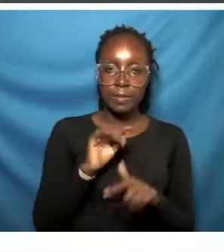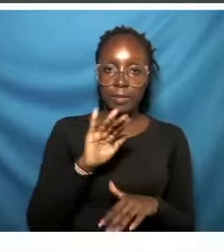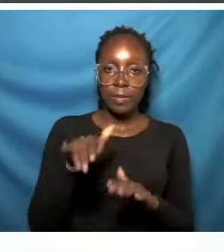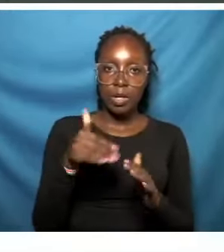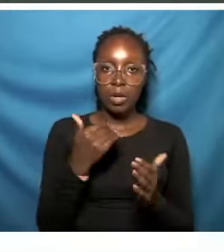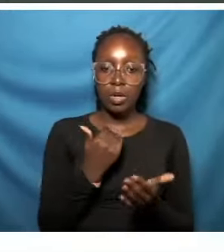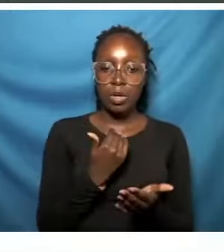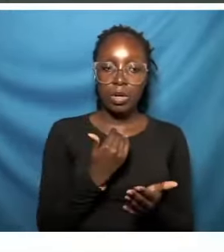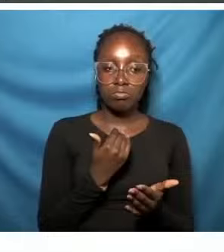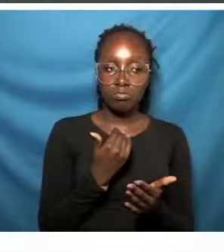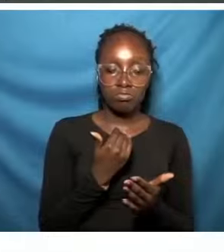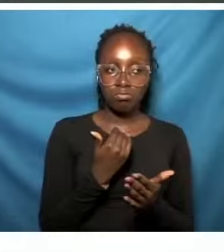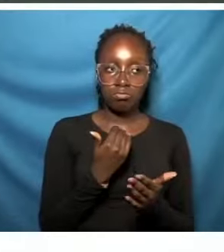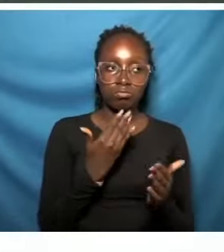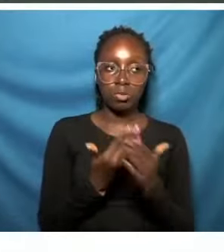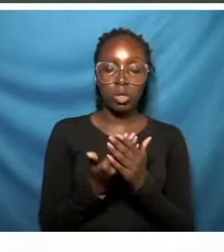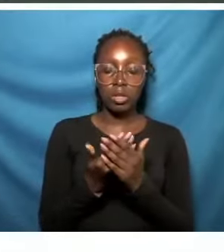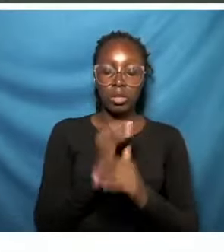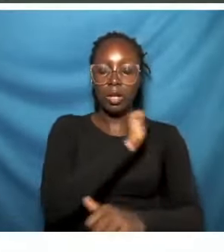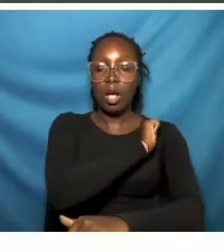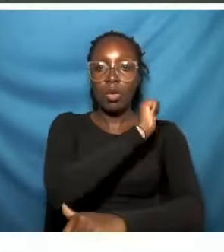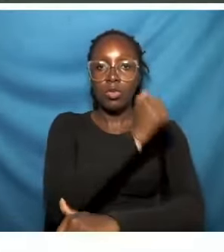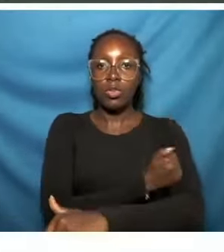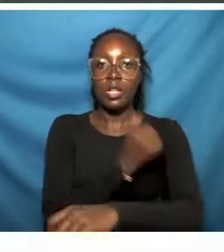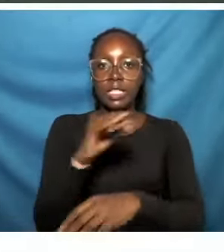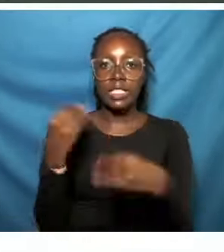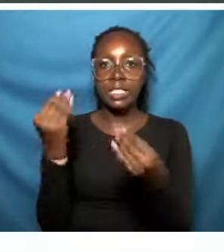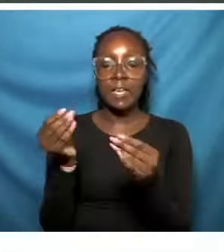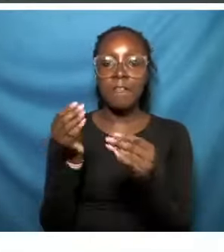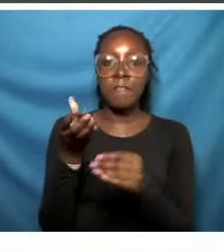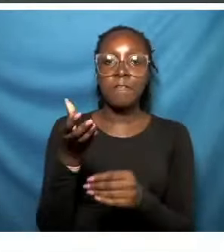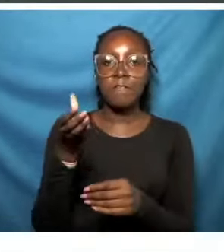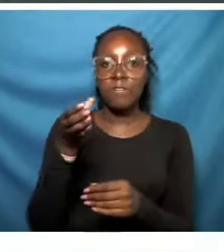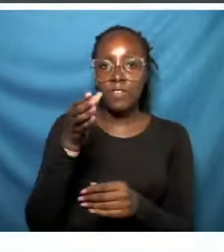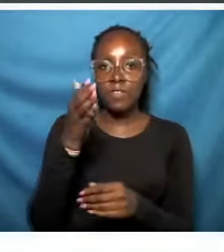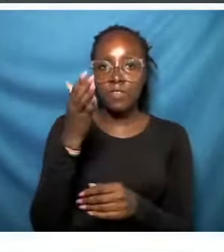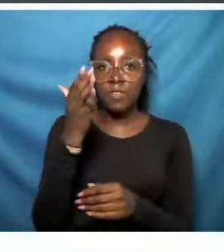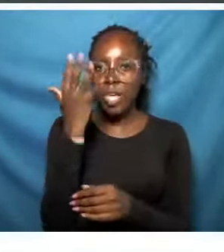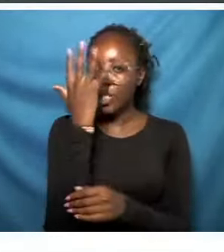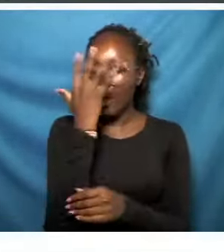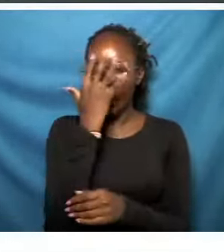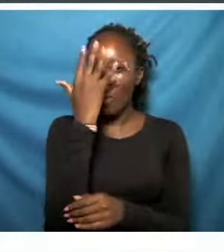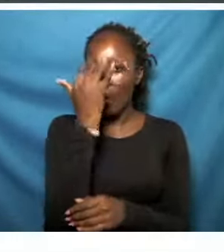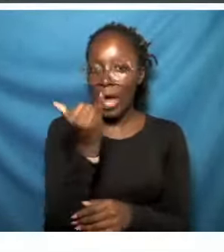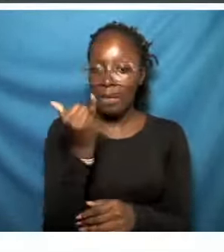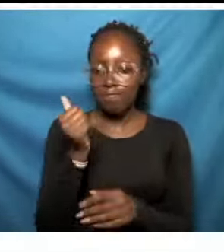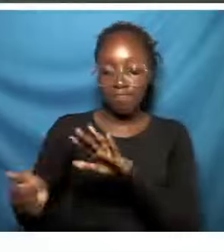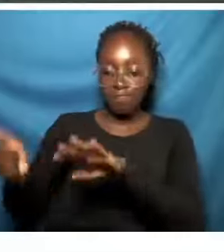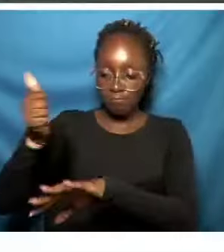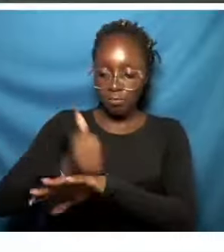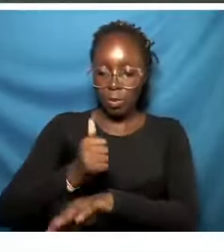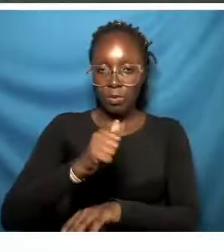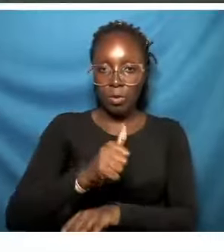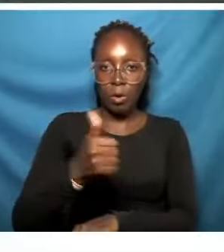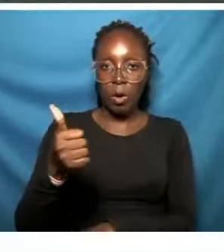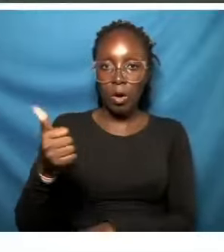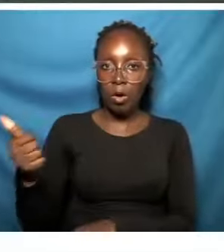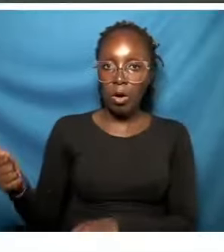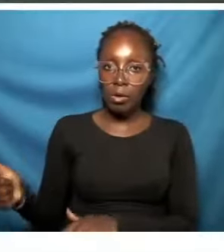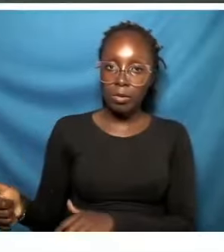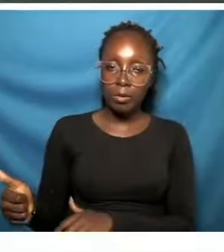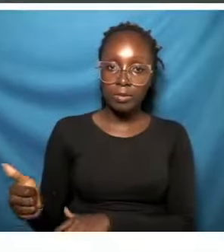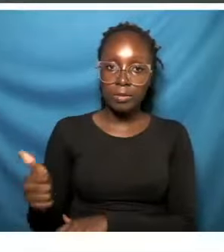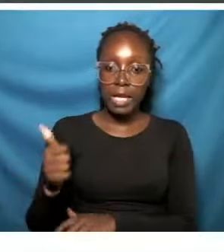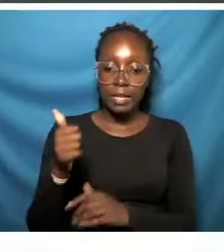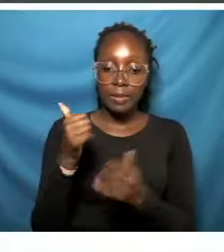shame by triumphing over them in him. What Paul is saying here is